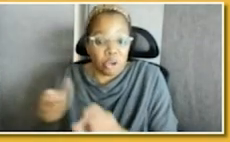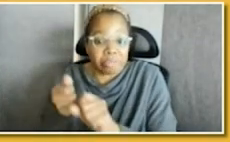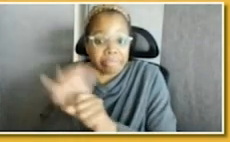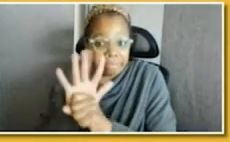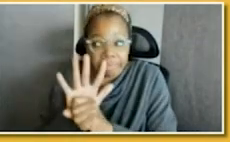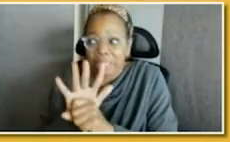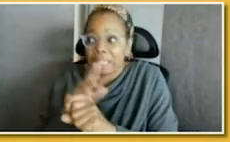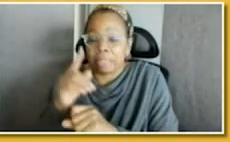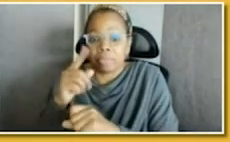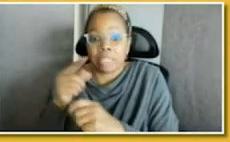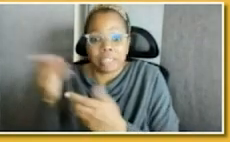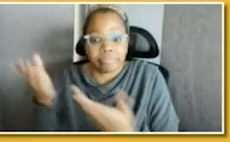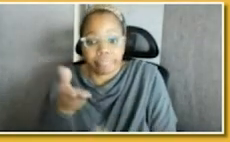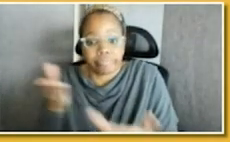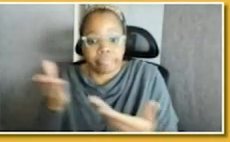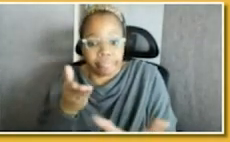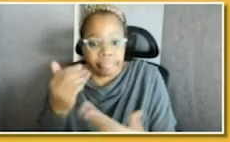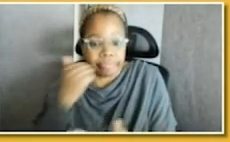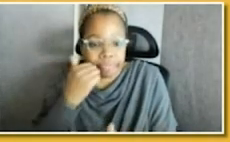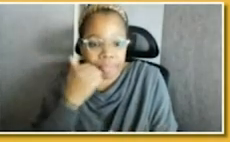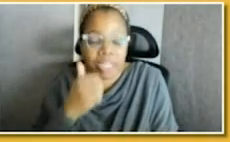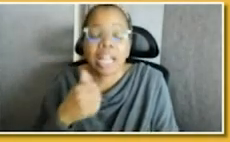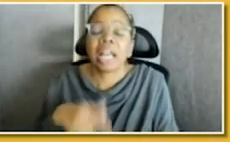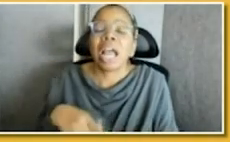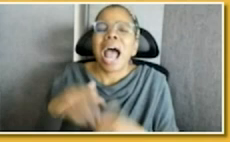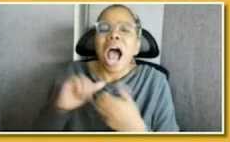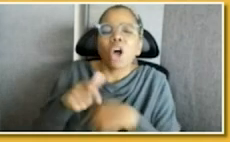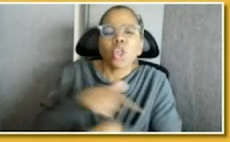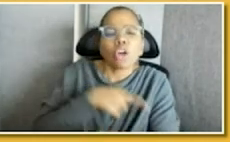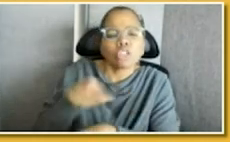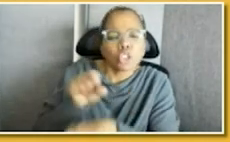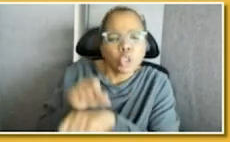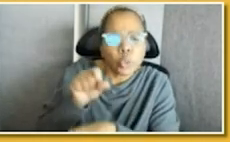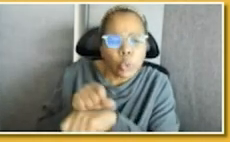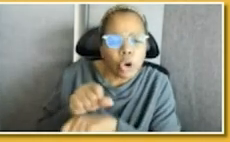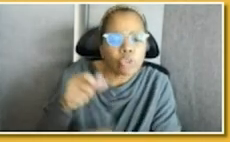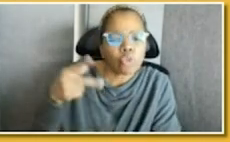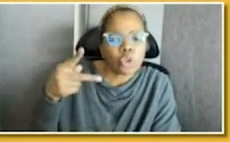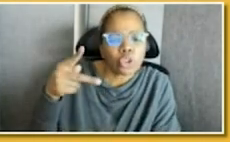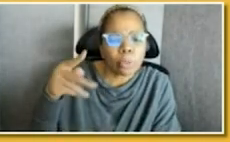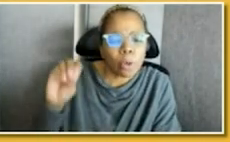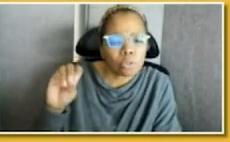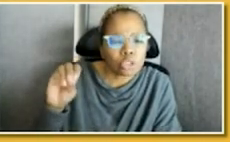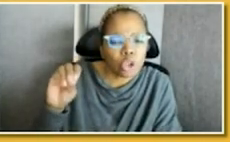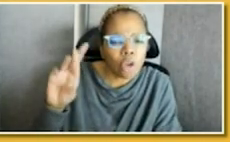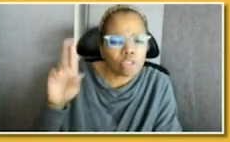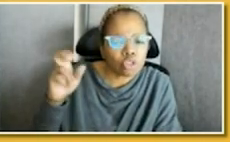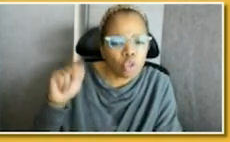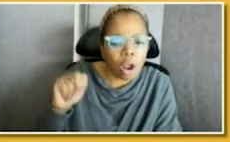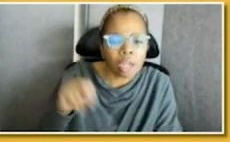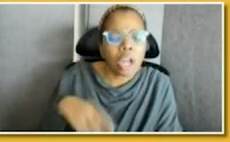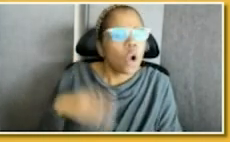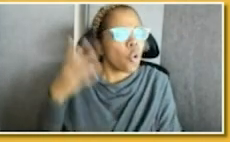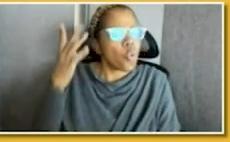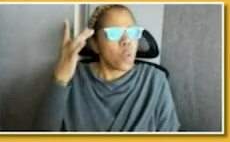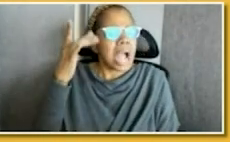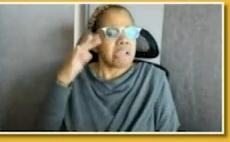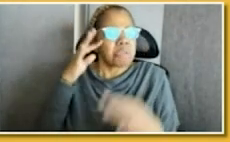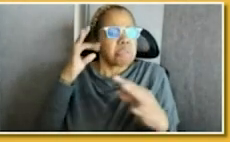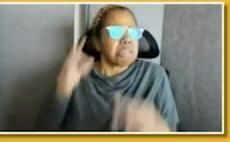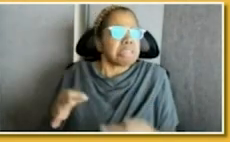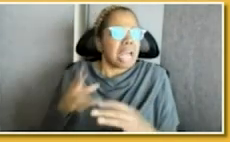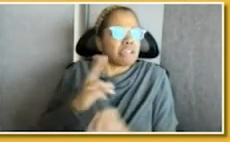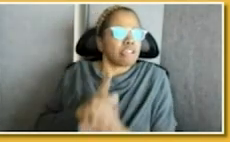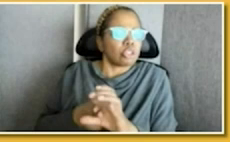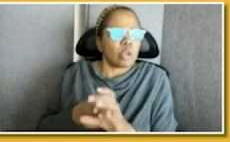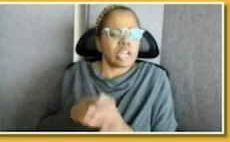did you work for the Postal Service? What originally motivated you to join the Postal Service? And what was sort of your initial experience when you started working